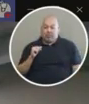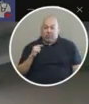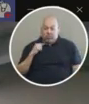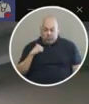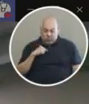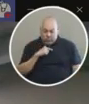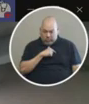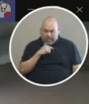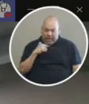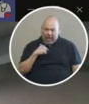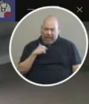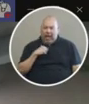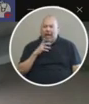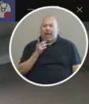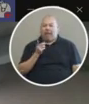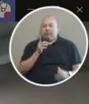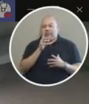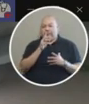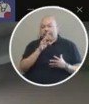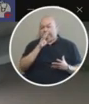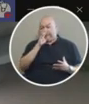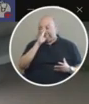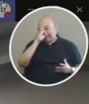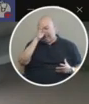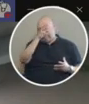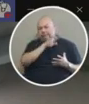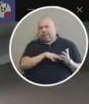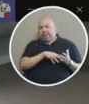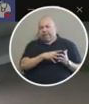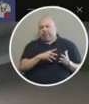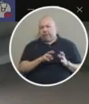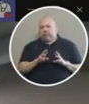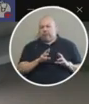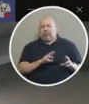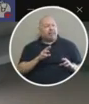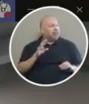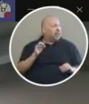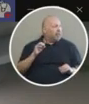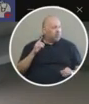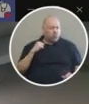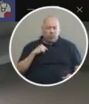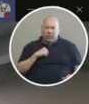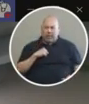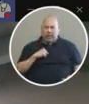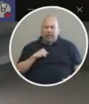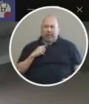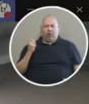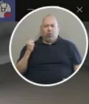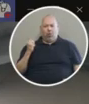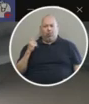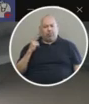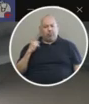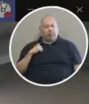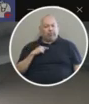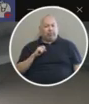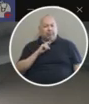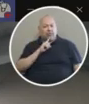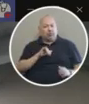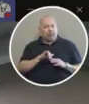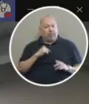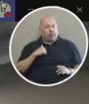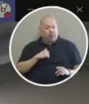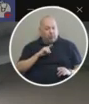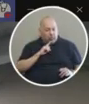we have a draft presentation that we were ready to give, and we held that off because we needed to make sure